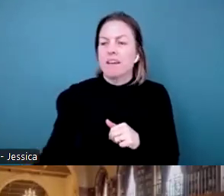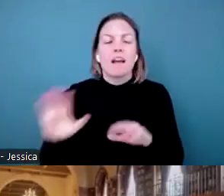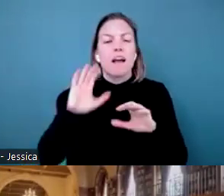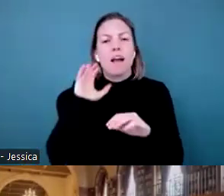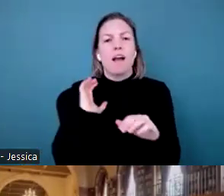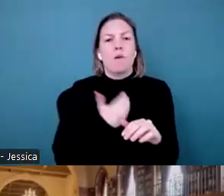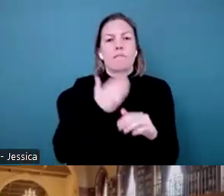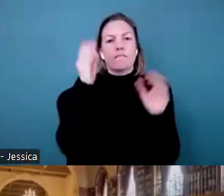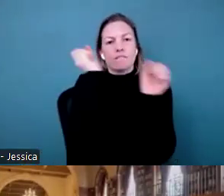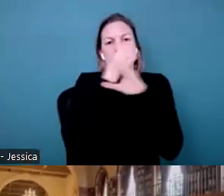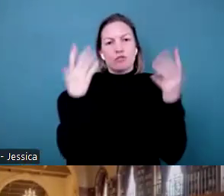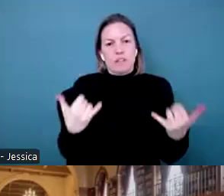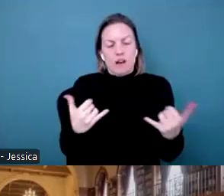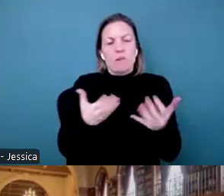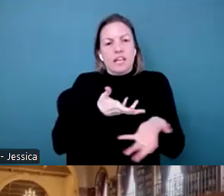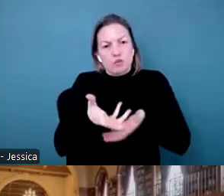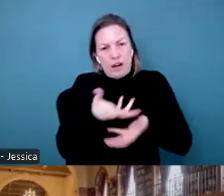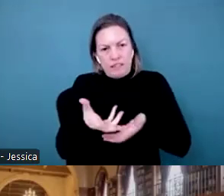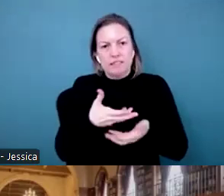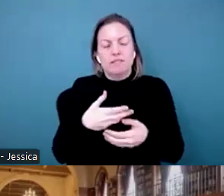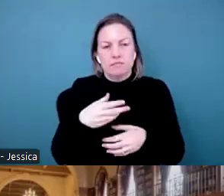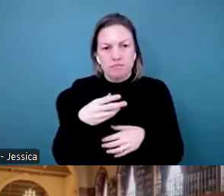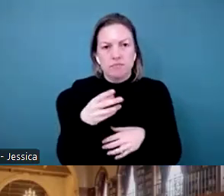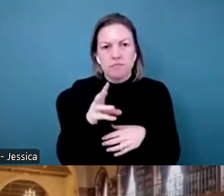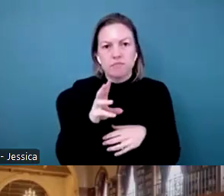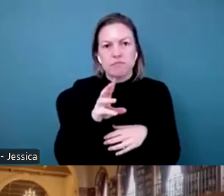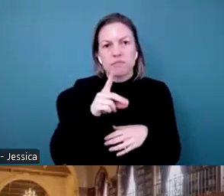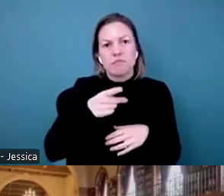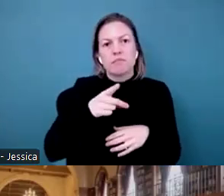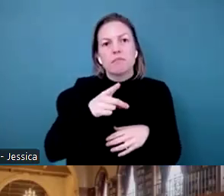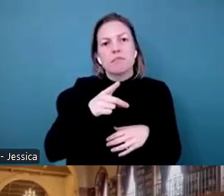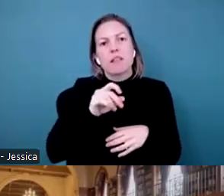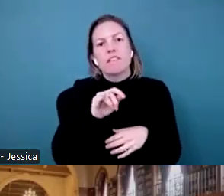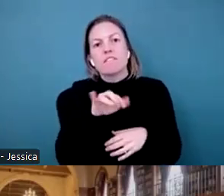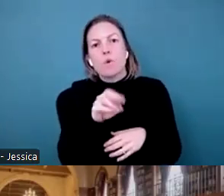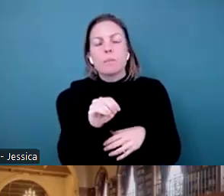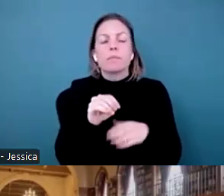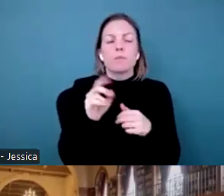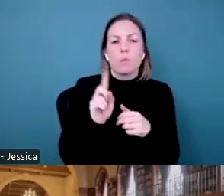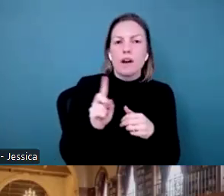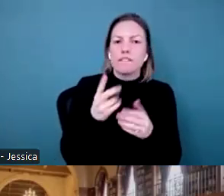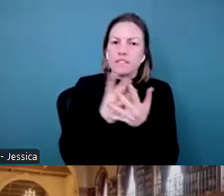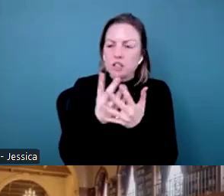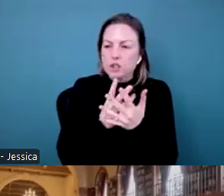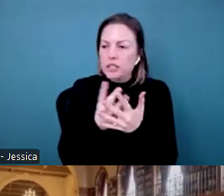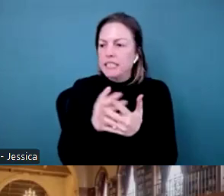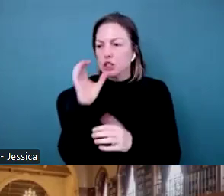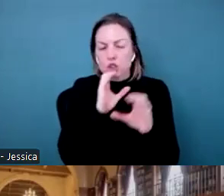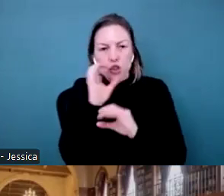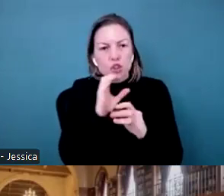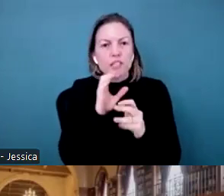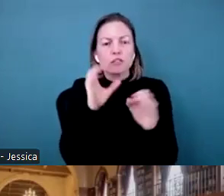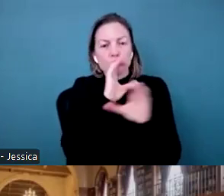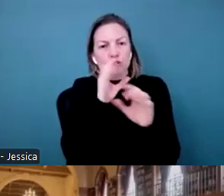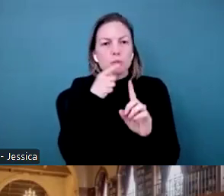is making it an interactive platform where there's like filtering that's available, search features where people can search by